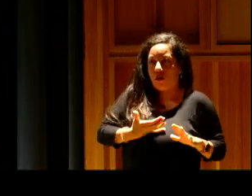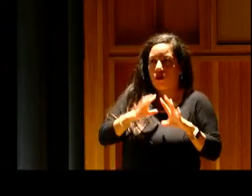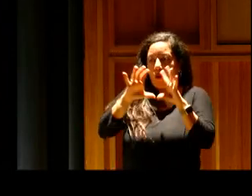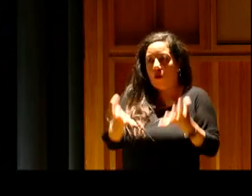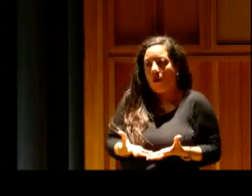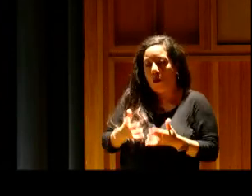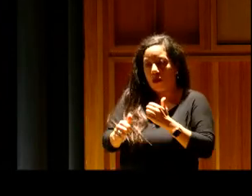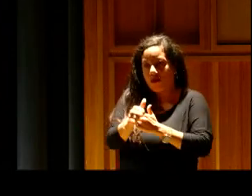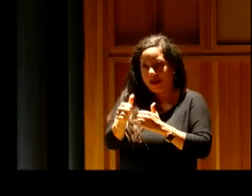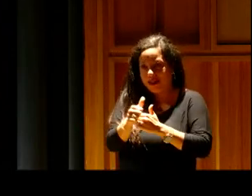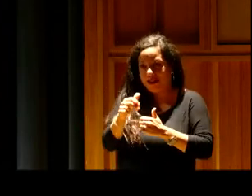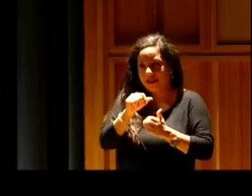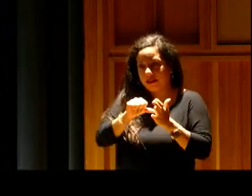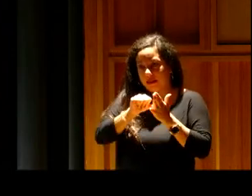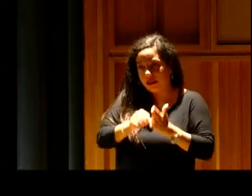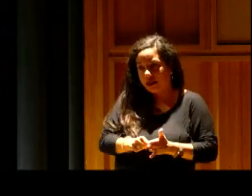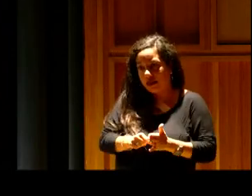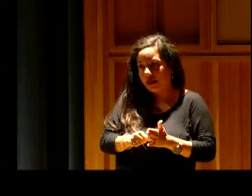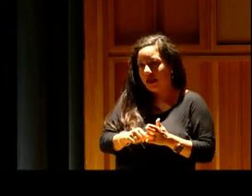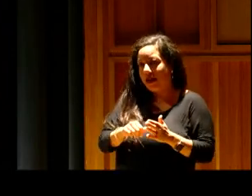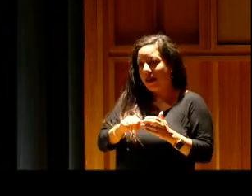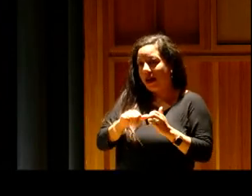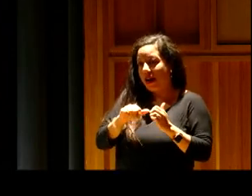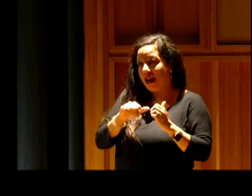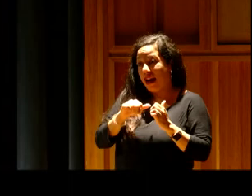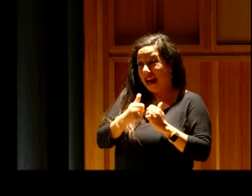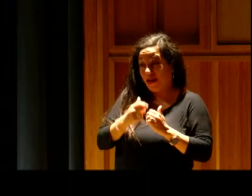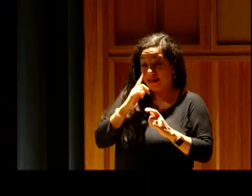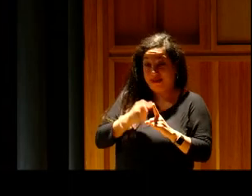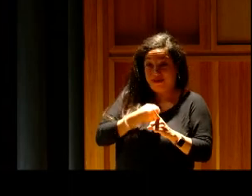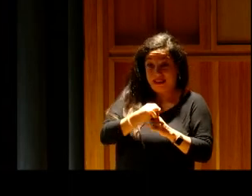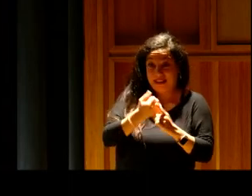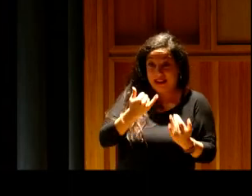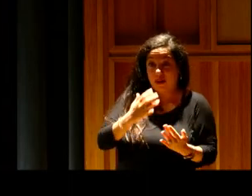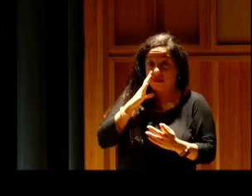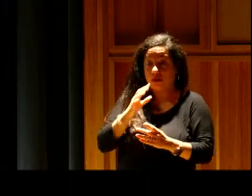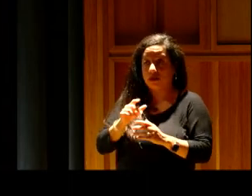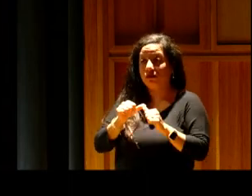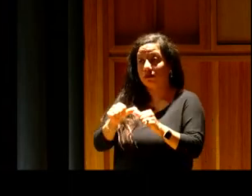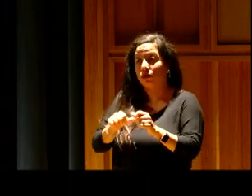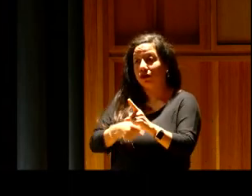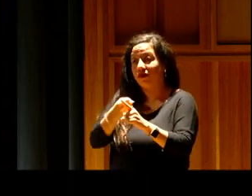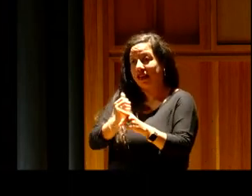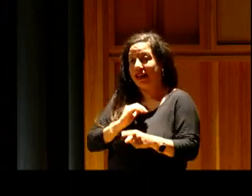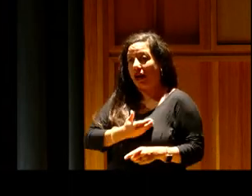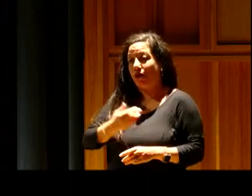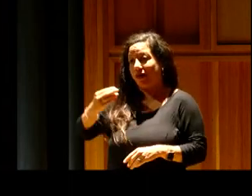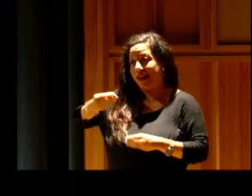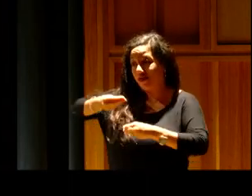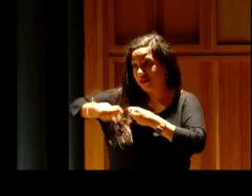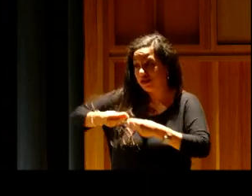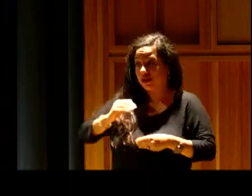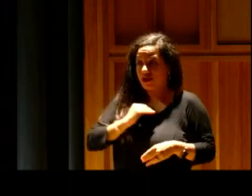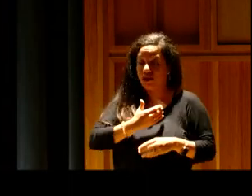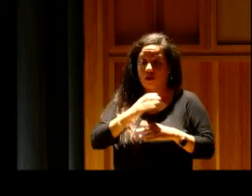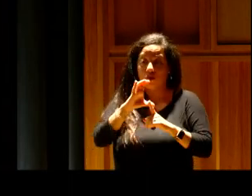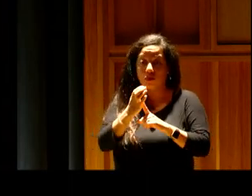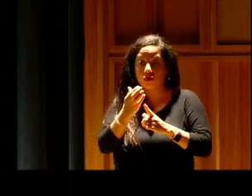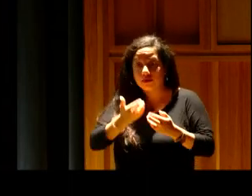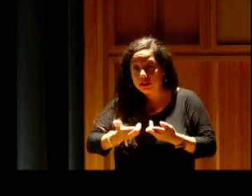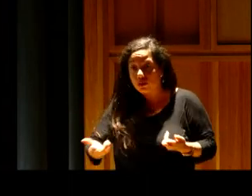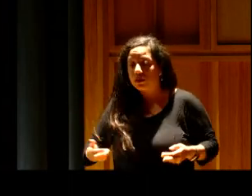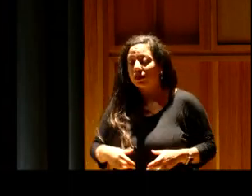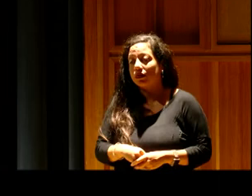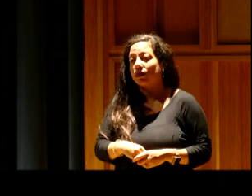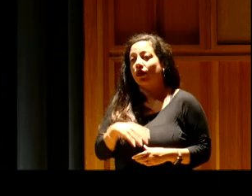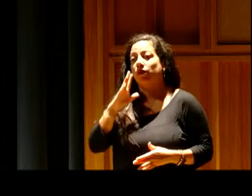highlight how it does affect, is affecting now, and will continue to affect our heritage, our cultural resources. I'm going